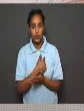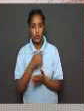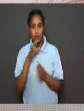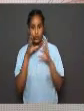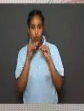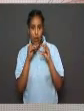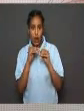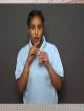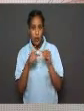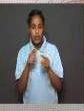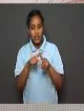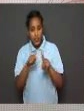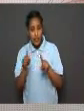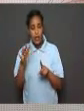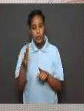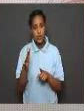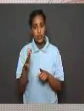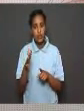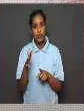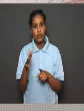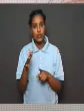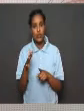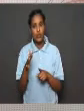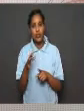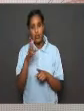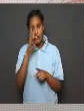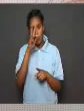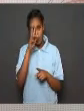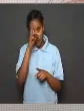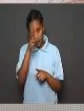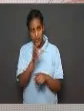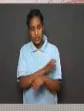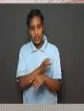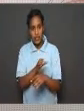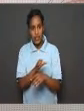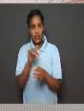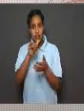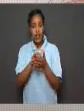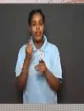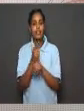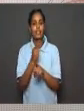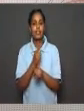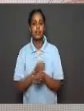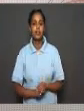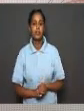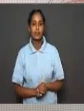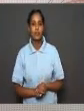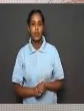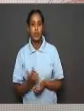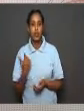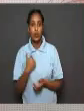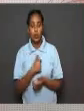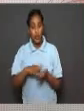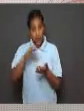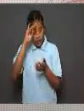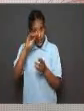talk about the different types of voltaic cells that exist. We will